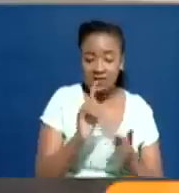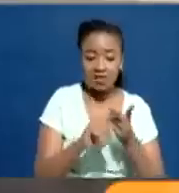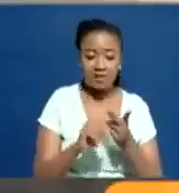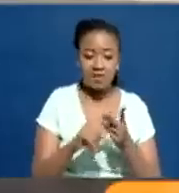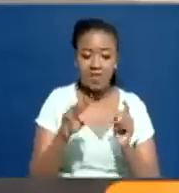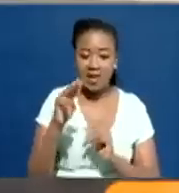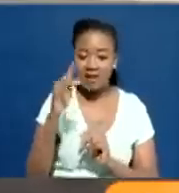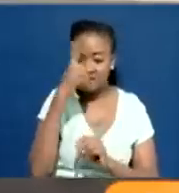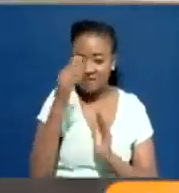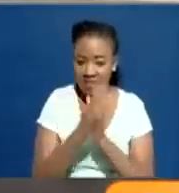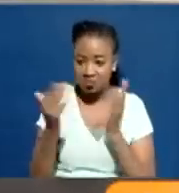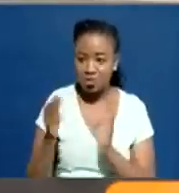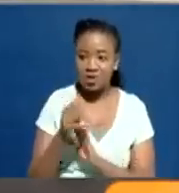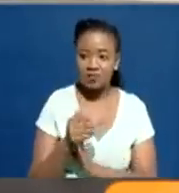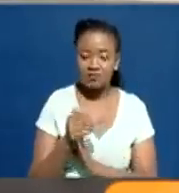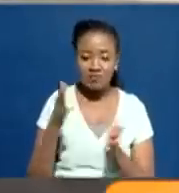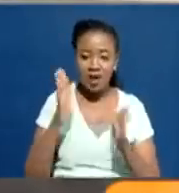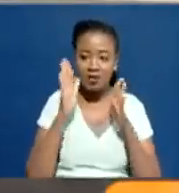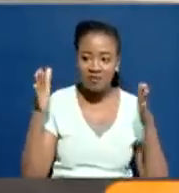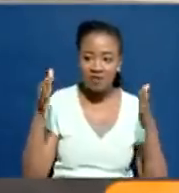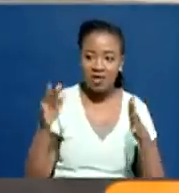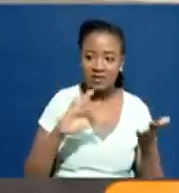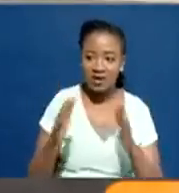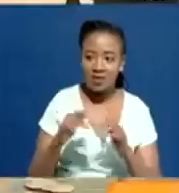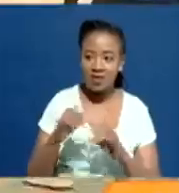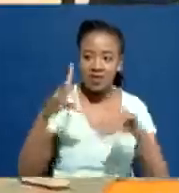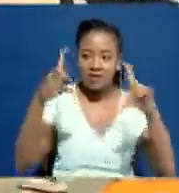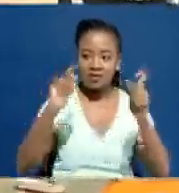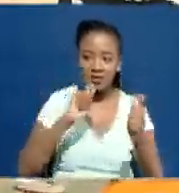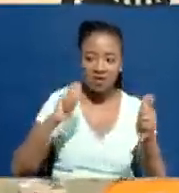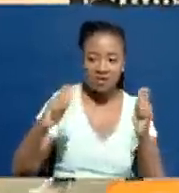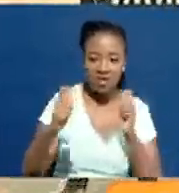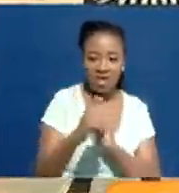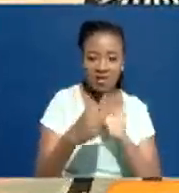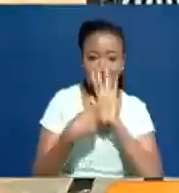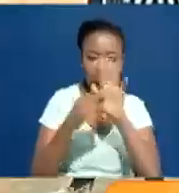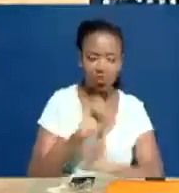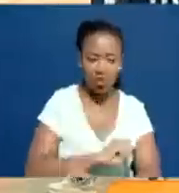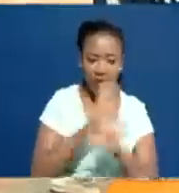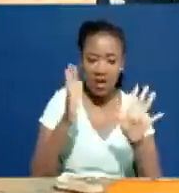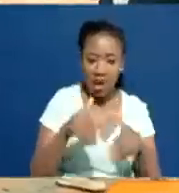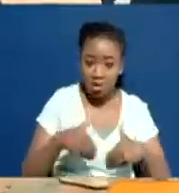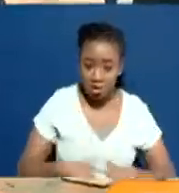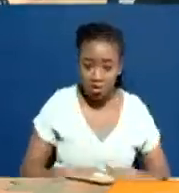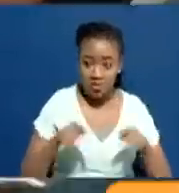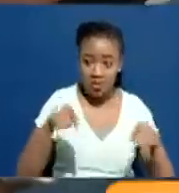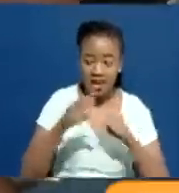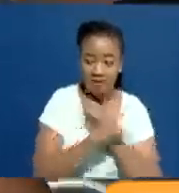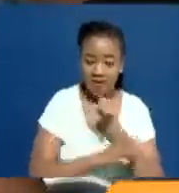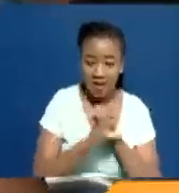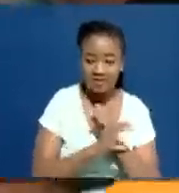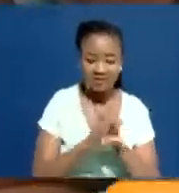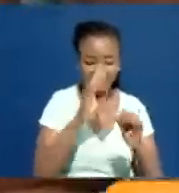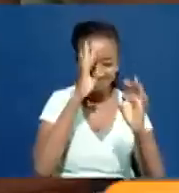Meta, trained its eyes on the evolution of photography in Kenya is a testament that the youth in this country are